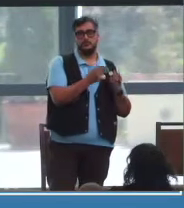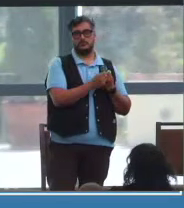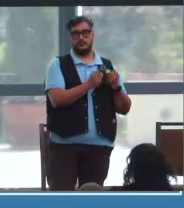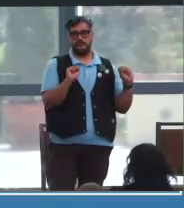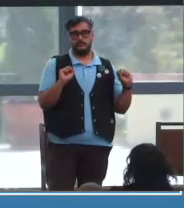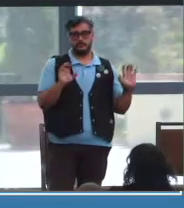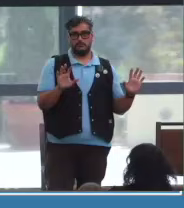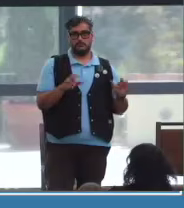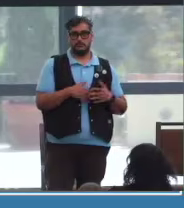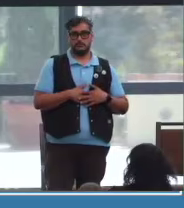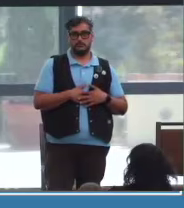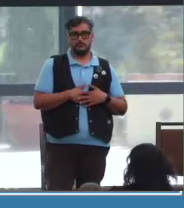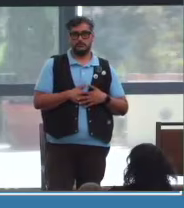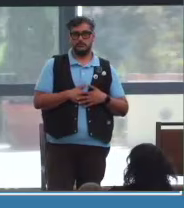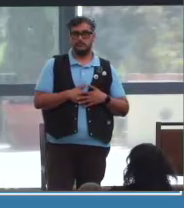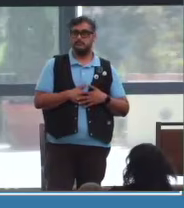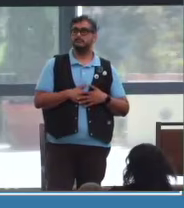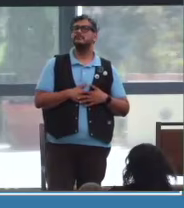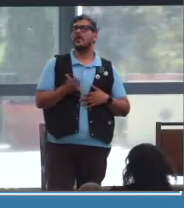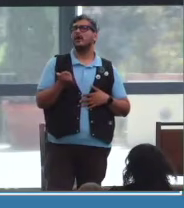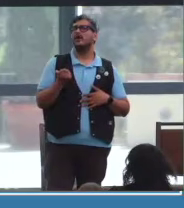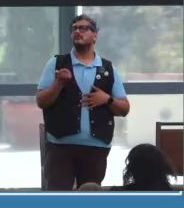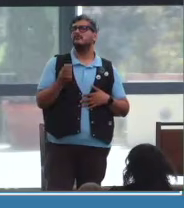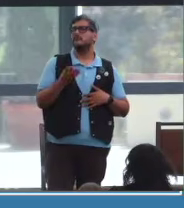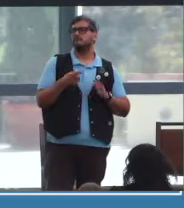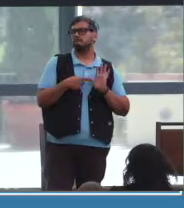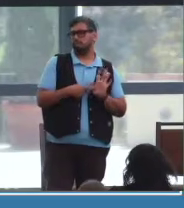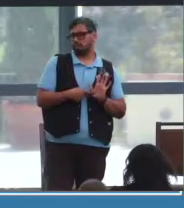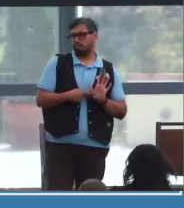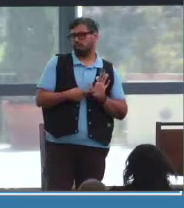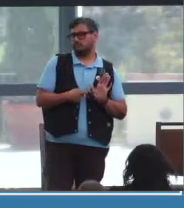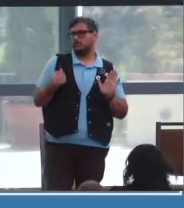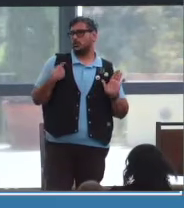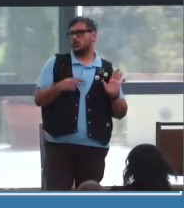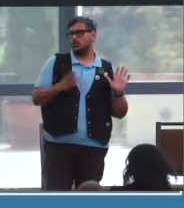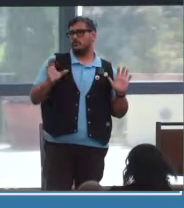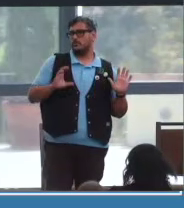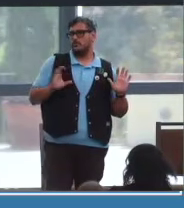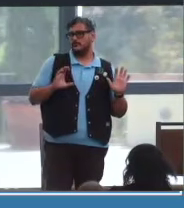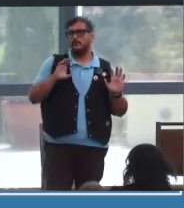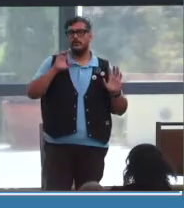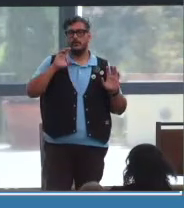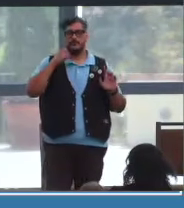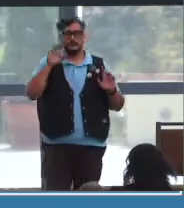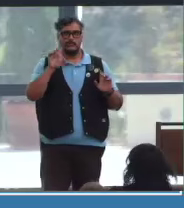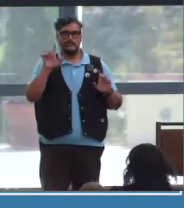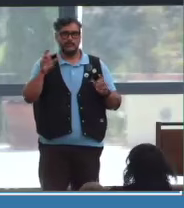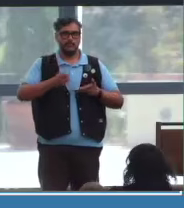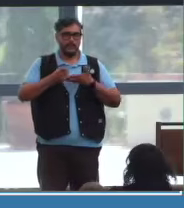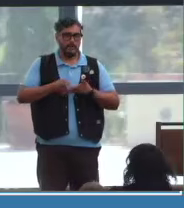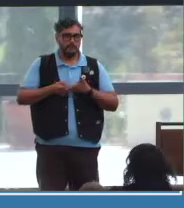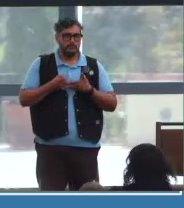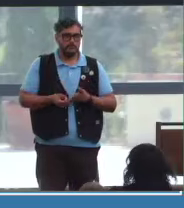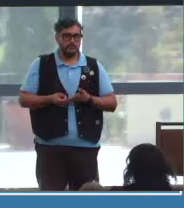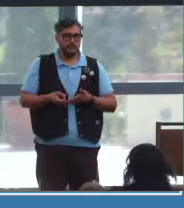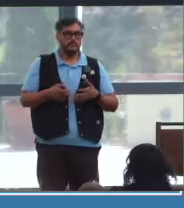from the efficacy? There's a couple of signals that one looks for when looking at cell therapy or CAR T